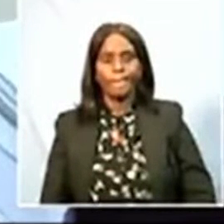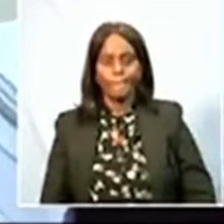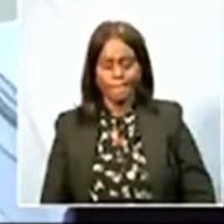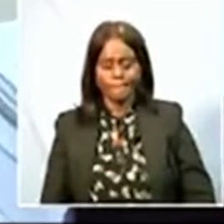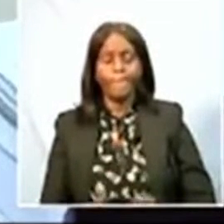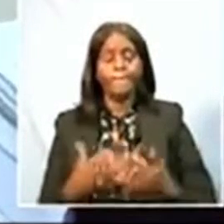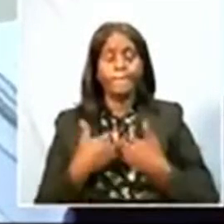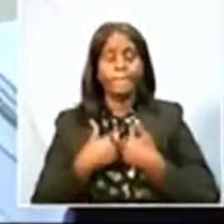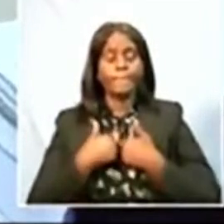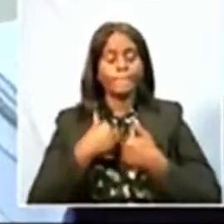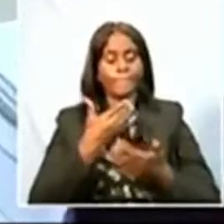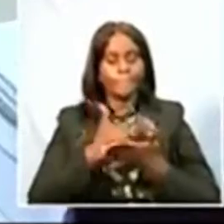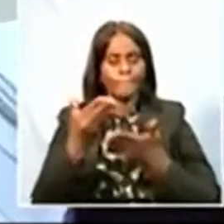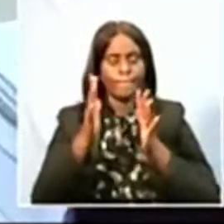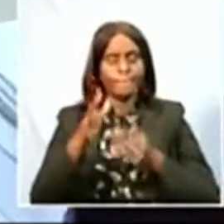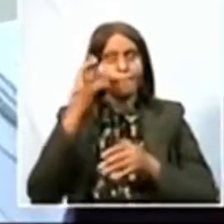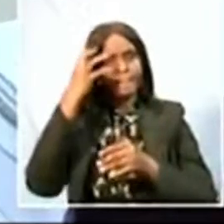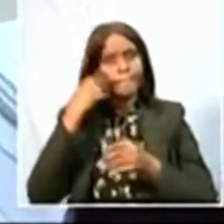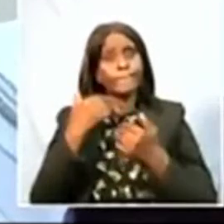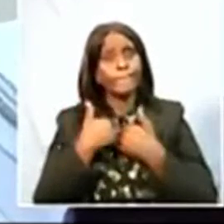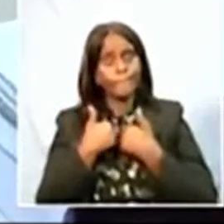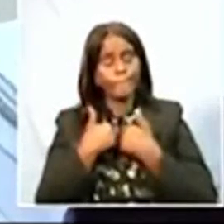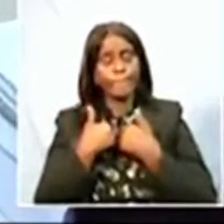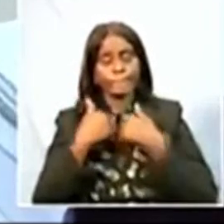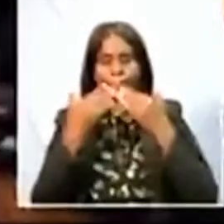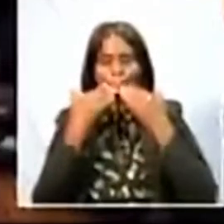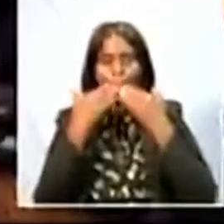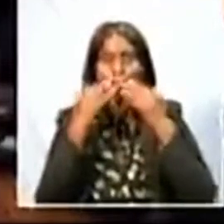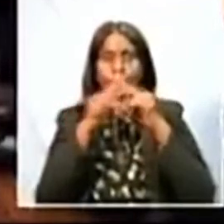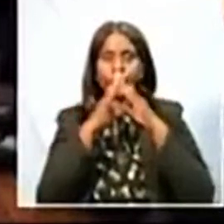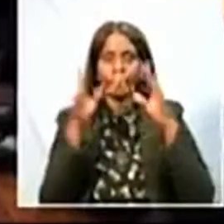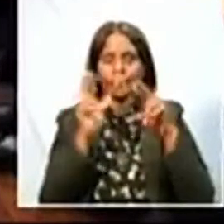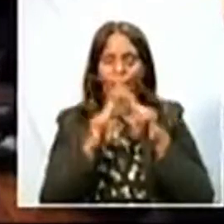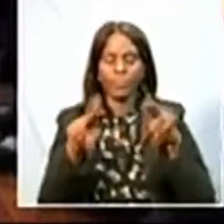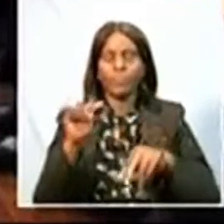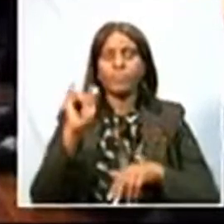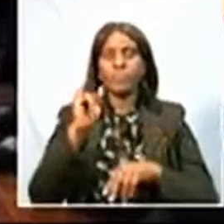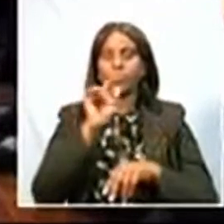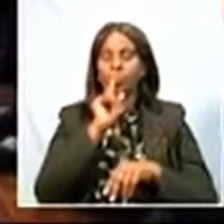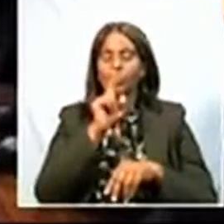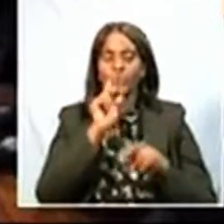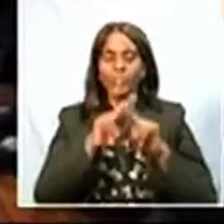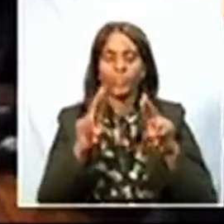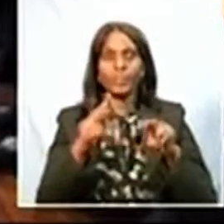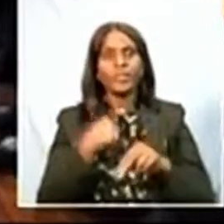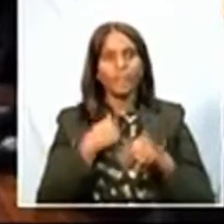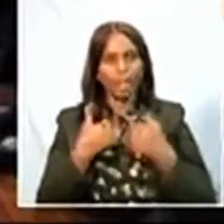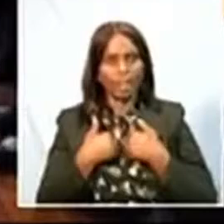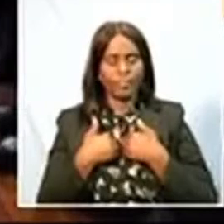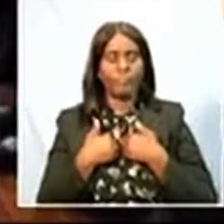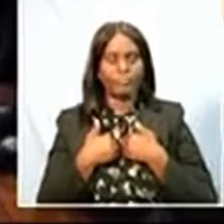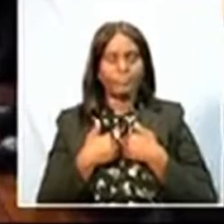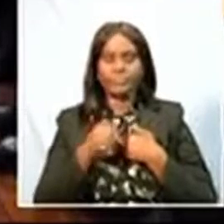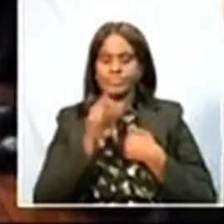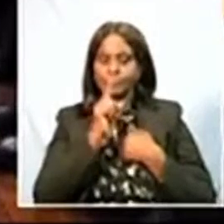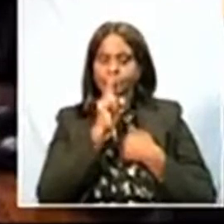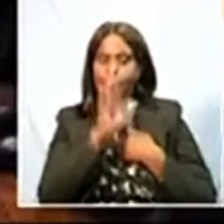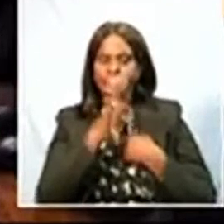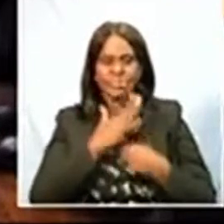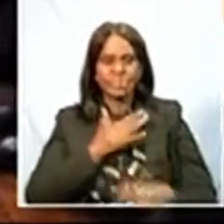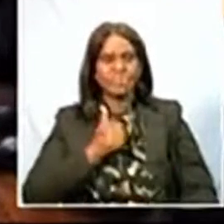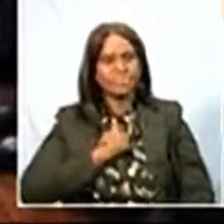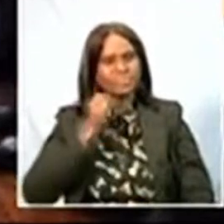Do we have procurement officer? Thank you very much, Chair. Indeed, Chair, I'm here, sir. Sure. I